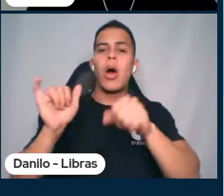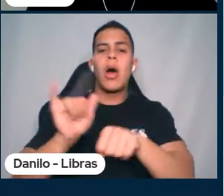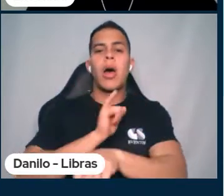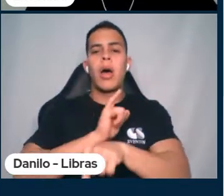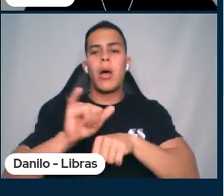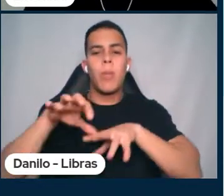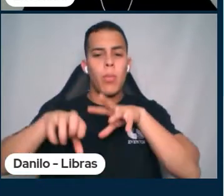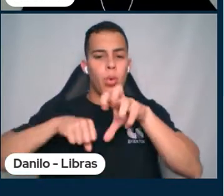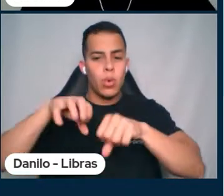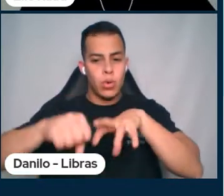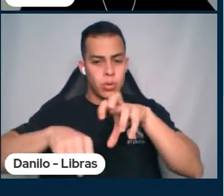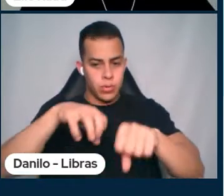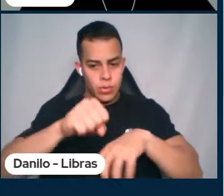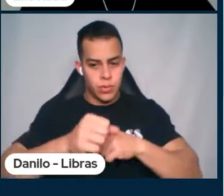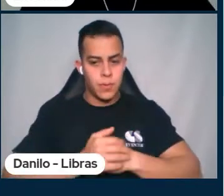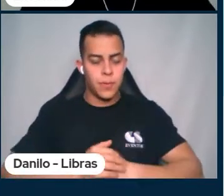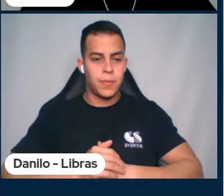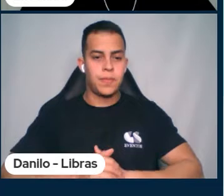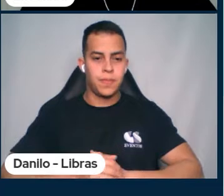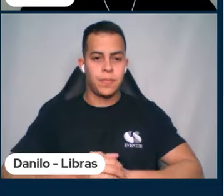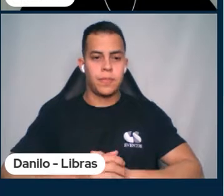keyword. It's GPT-3.